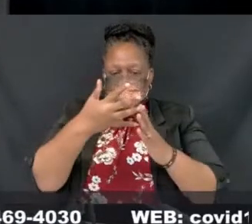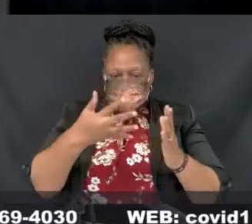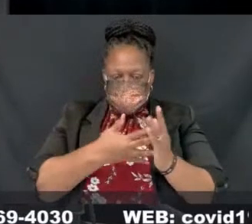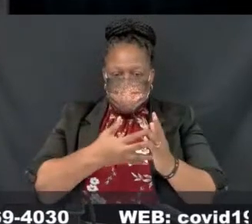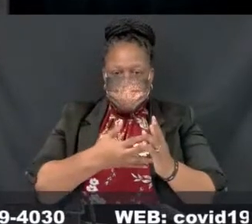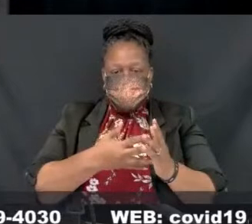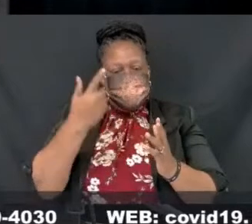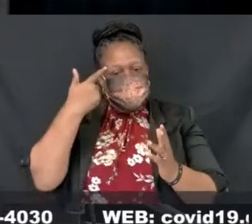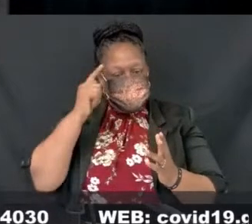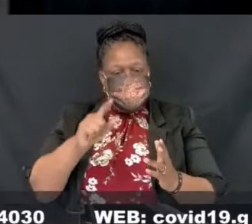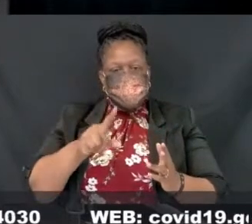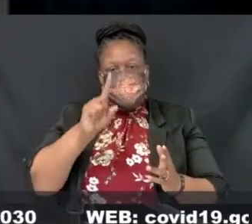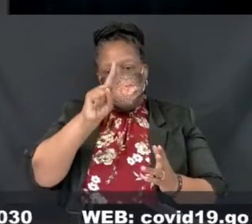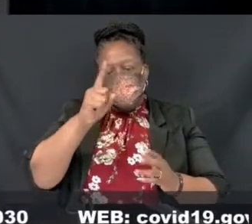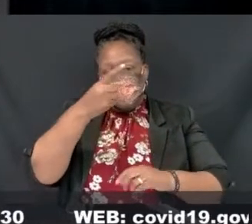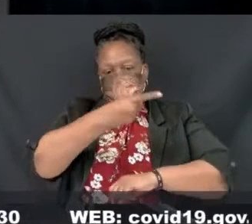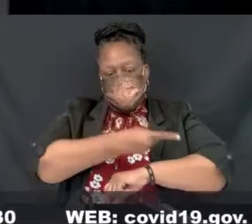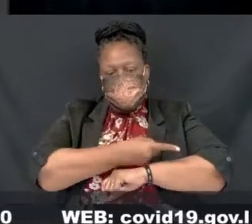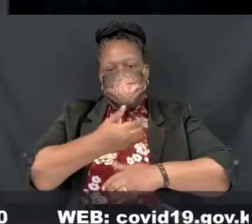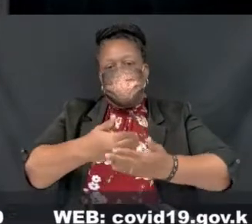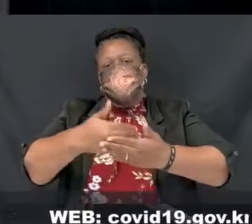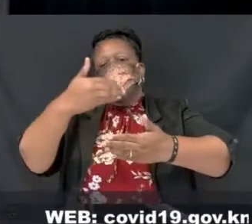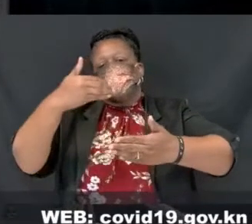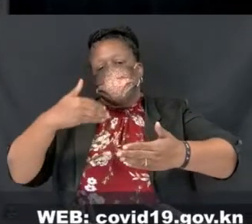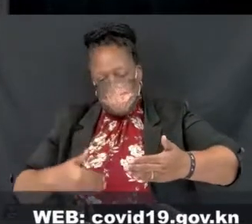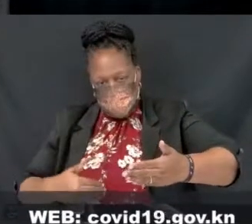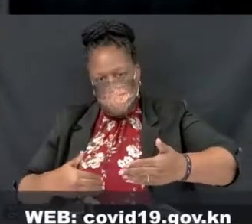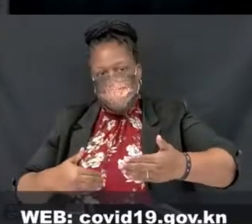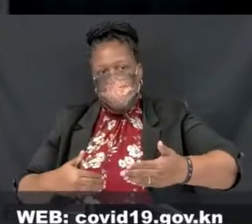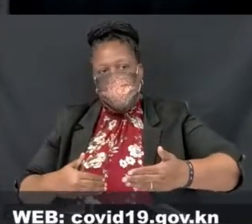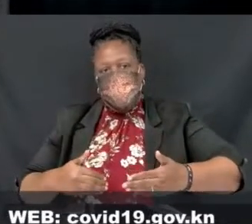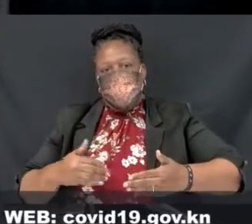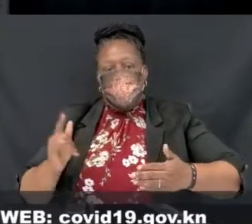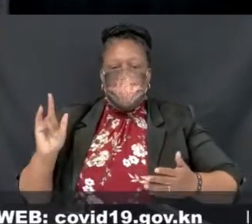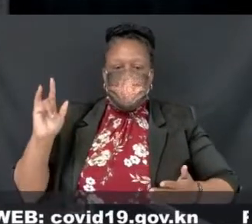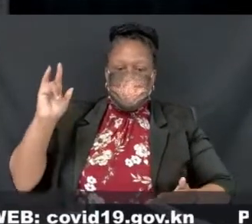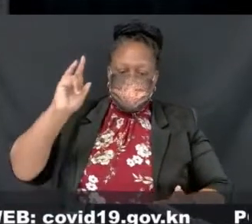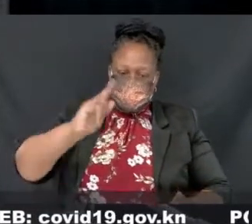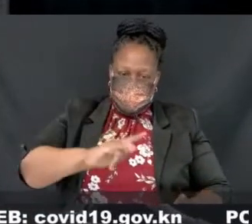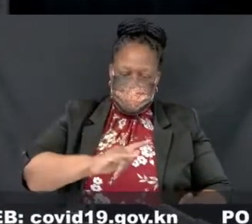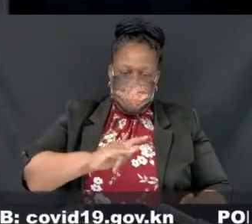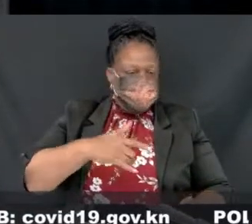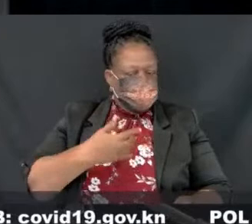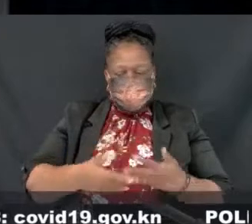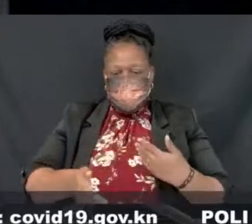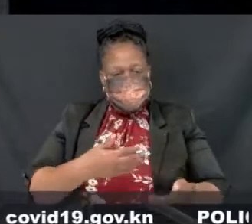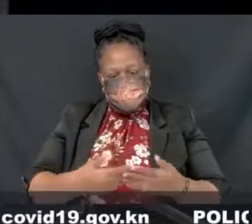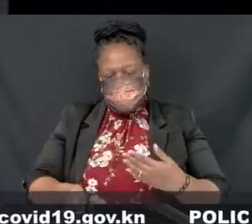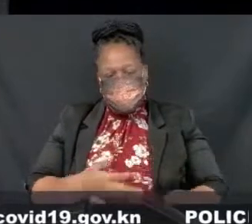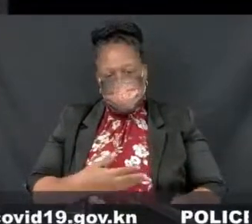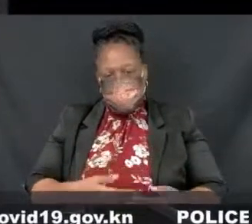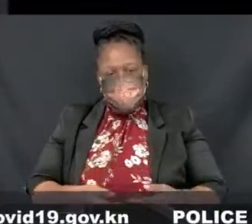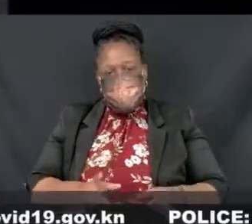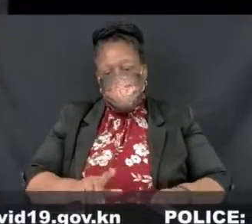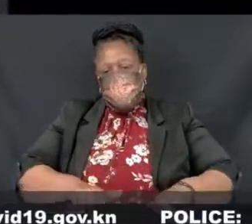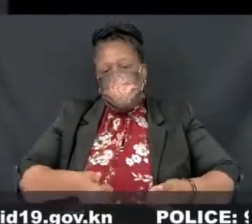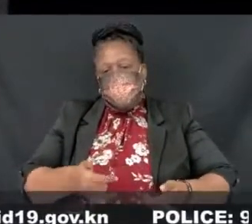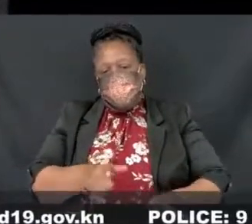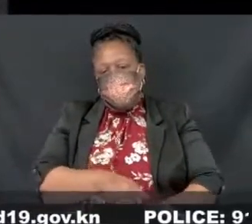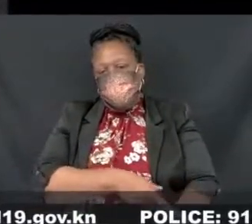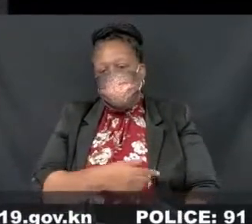some trips it can take 36 hours to get here. And so once you take it 24 hours before you travel, it will be